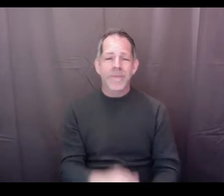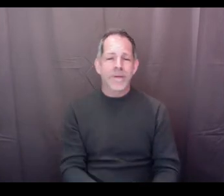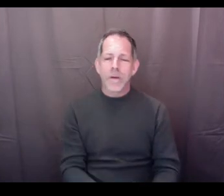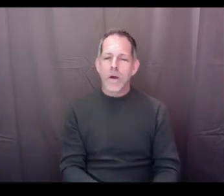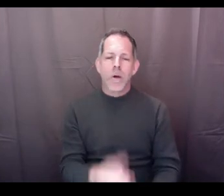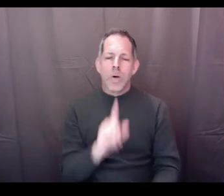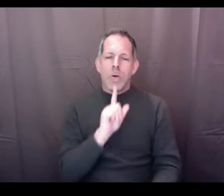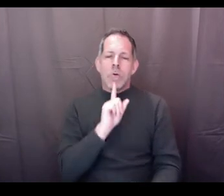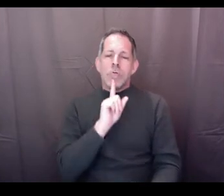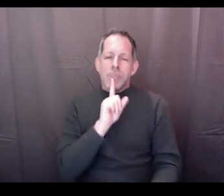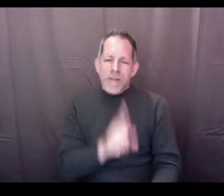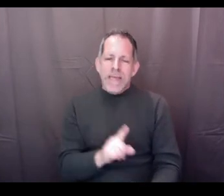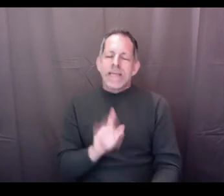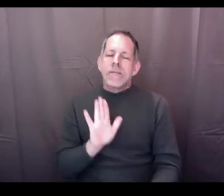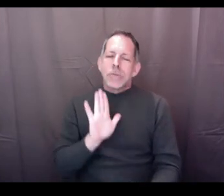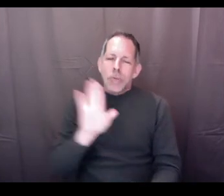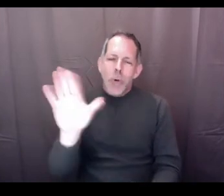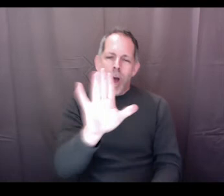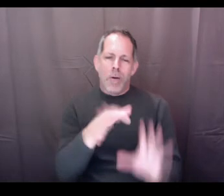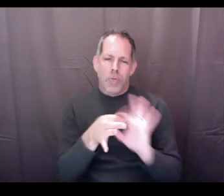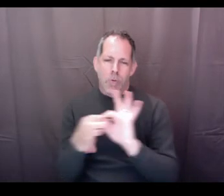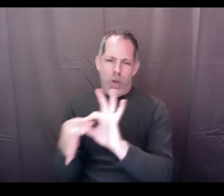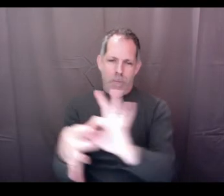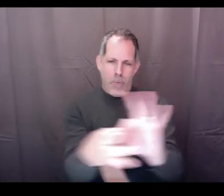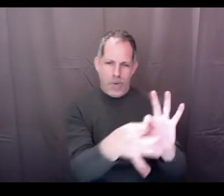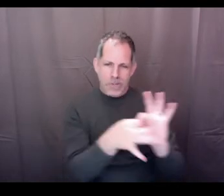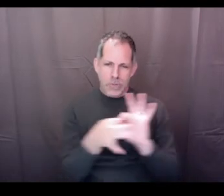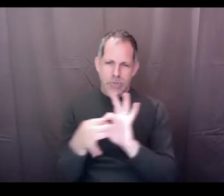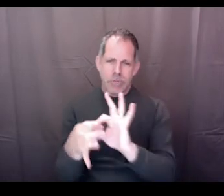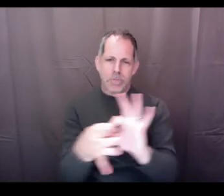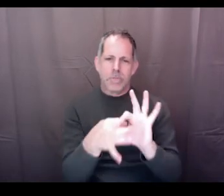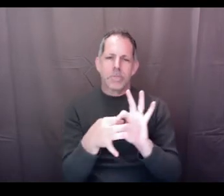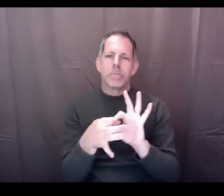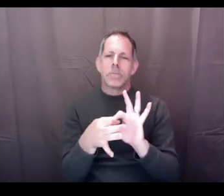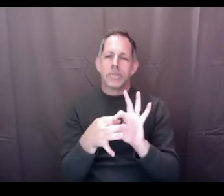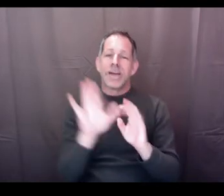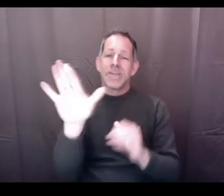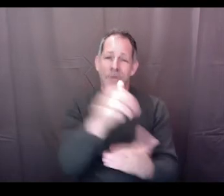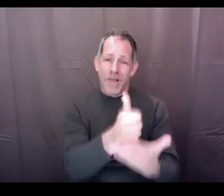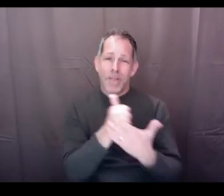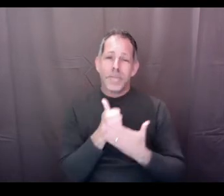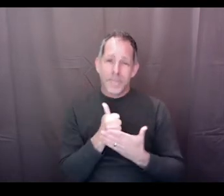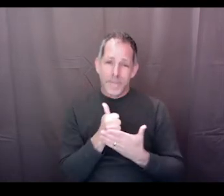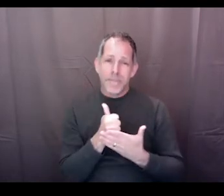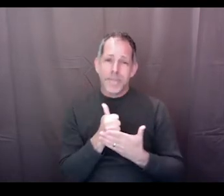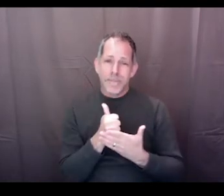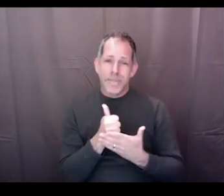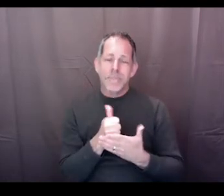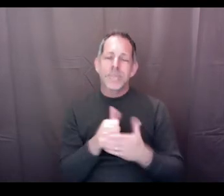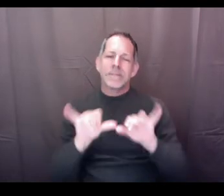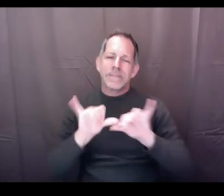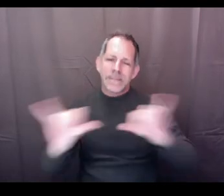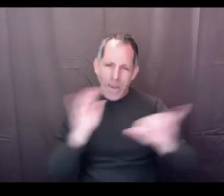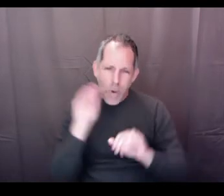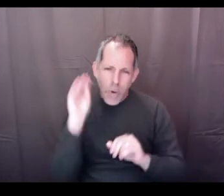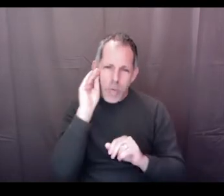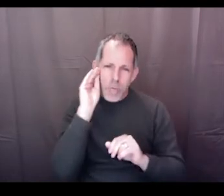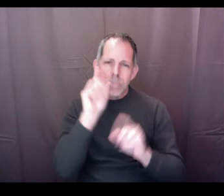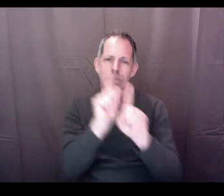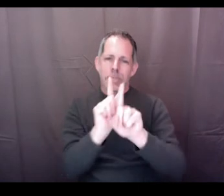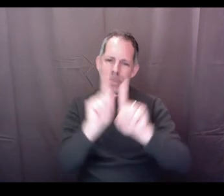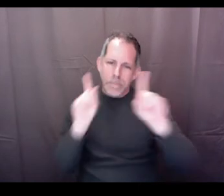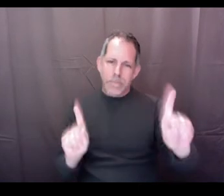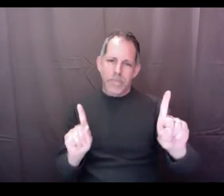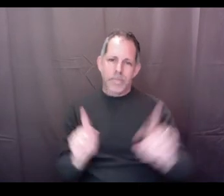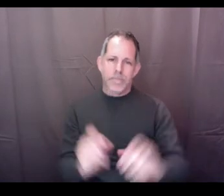that, but we really do need your sustained, disciplined help in keeping this going forward, because these are the only